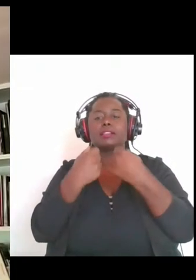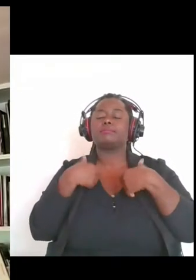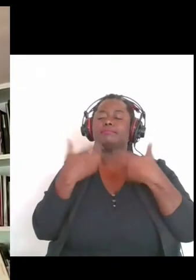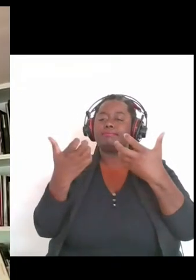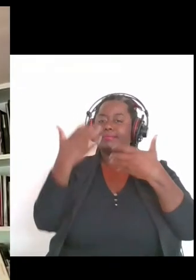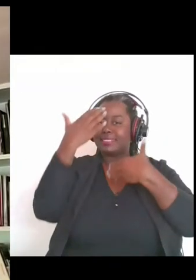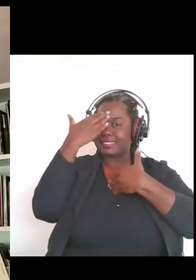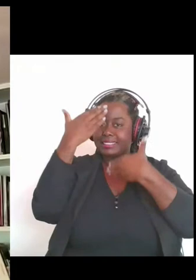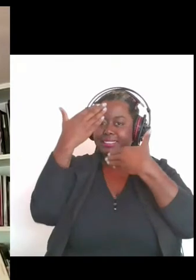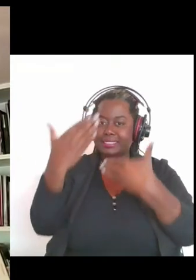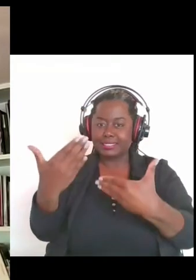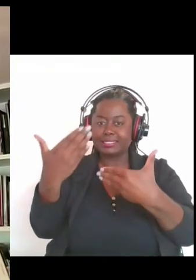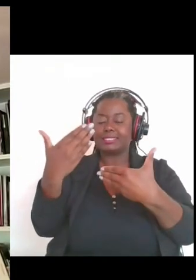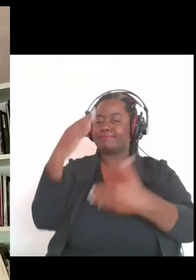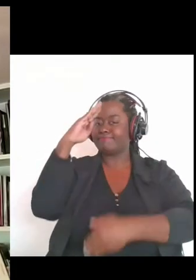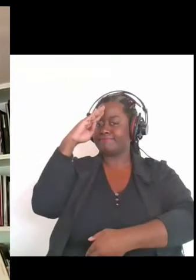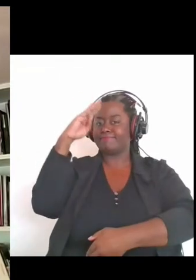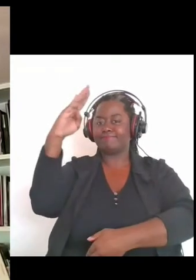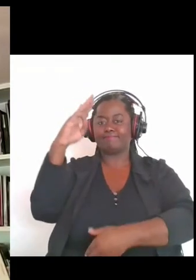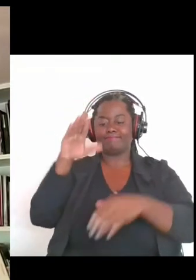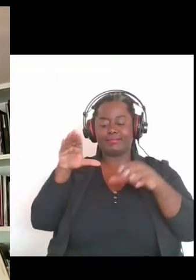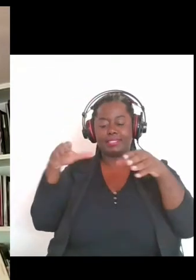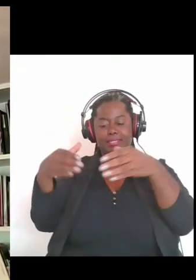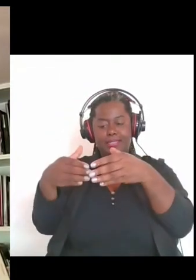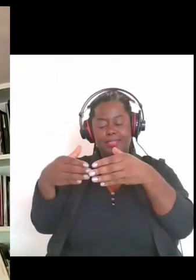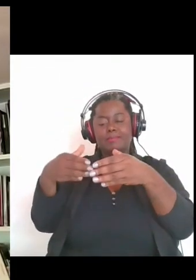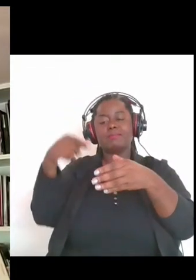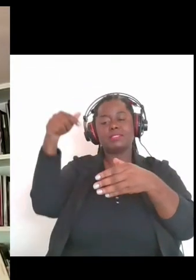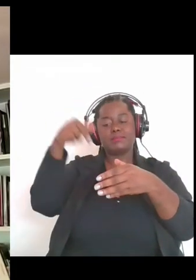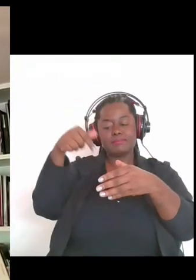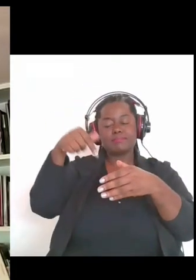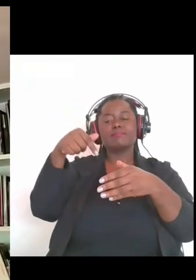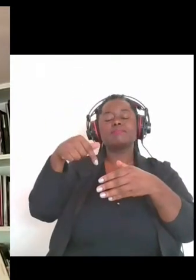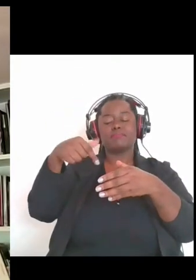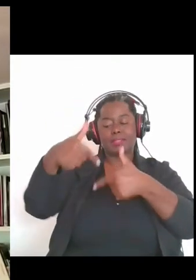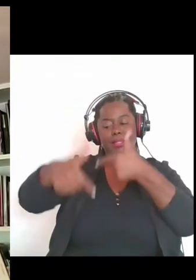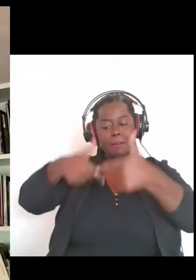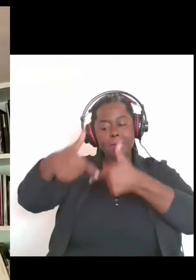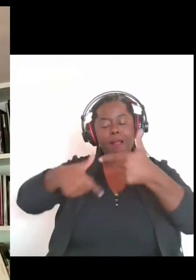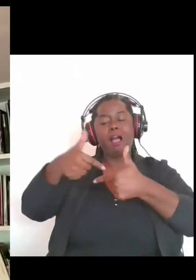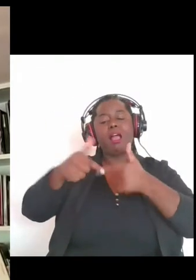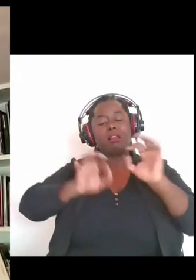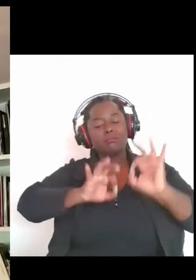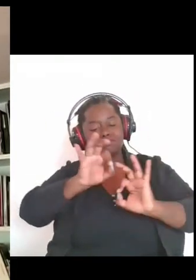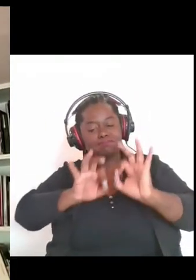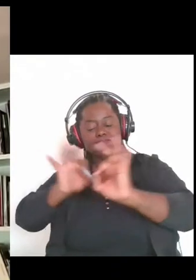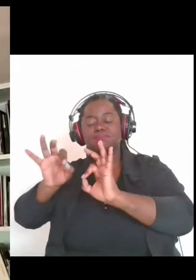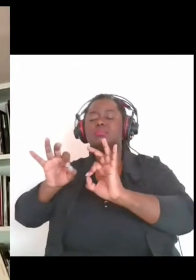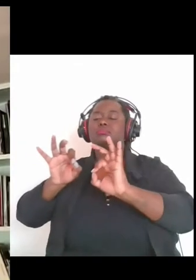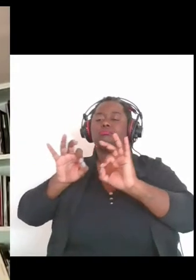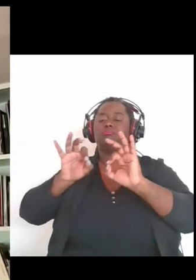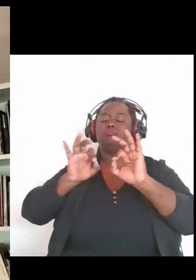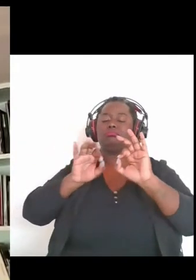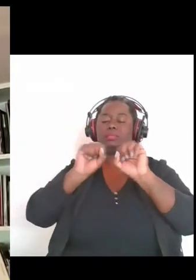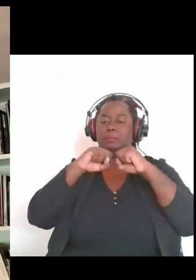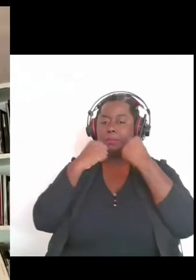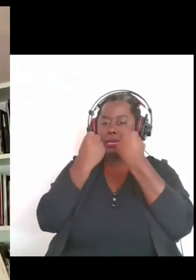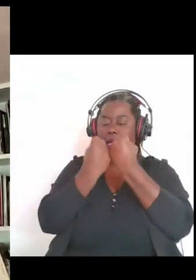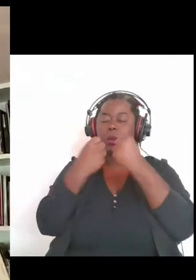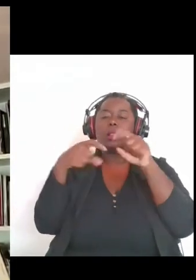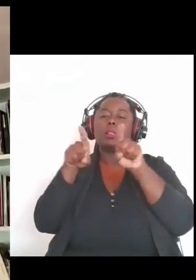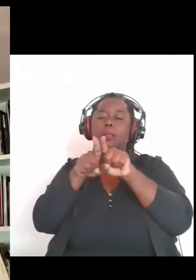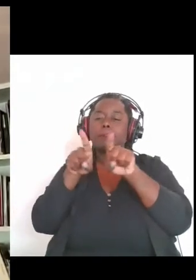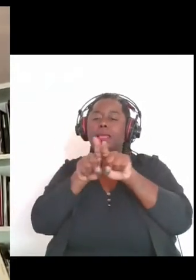specially the media creation team that worked on the preparation of the